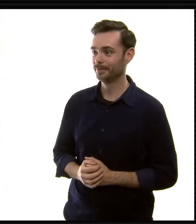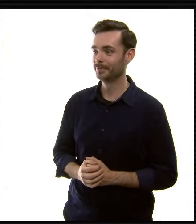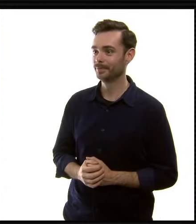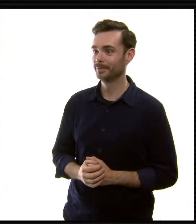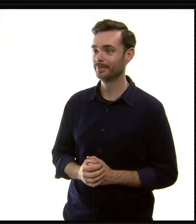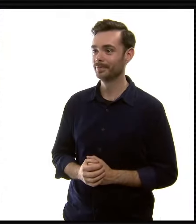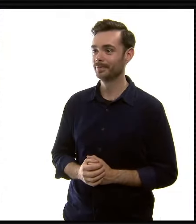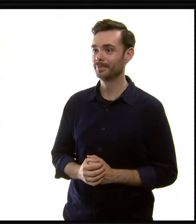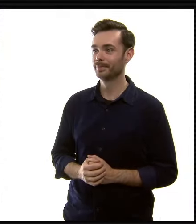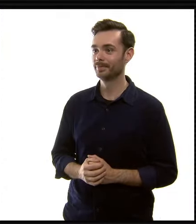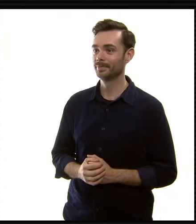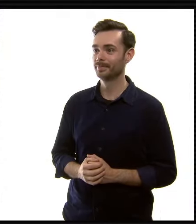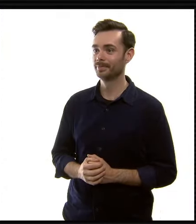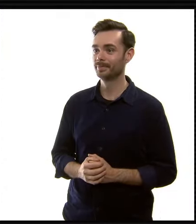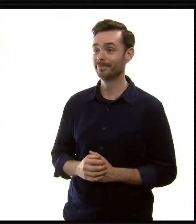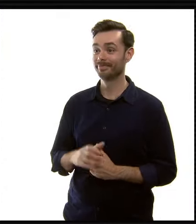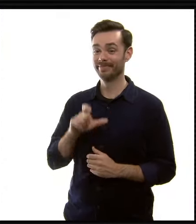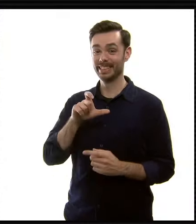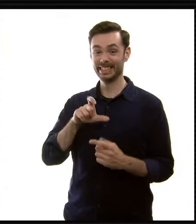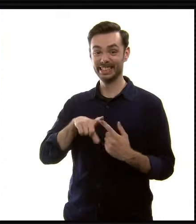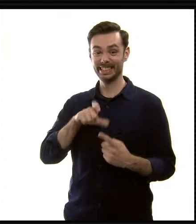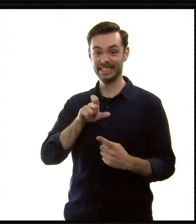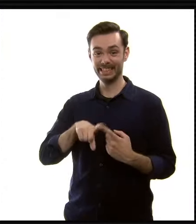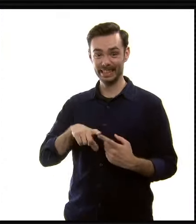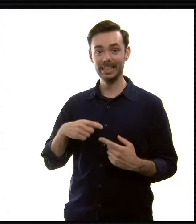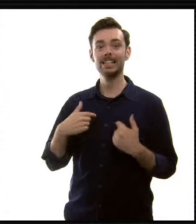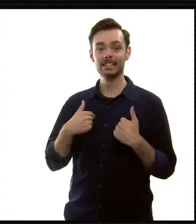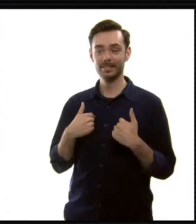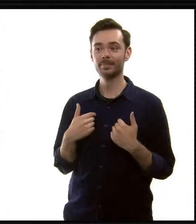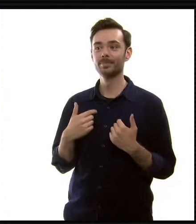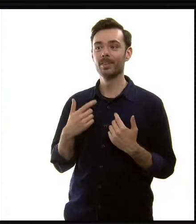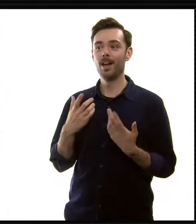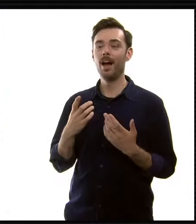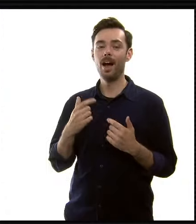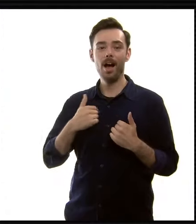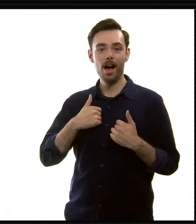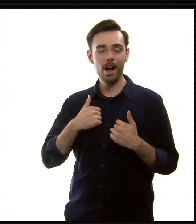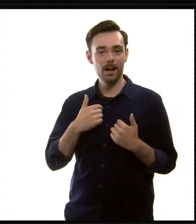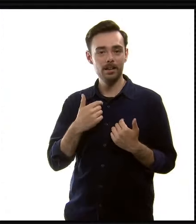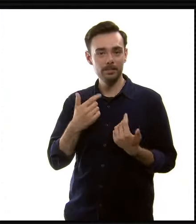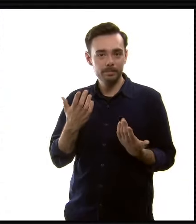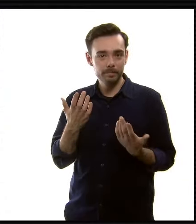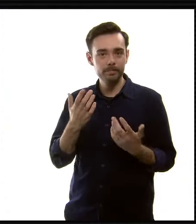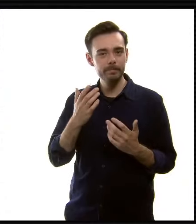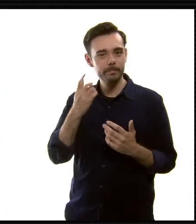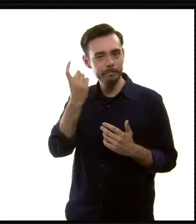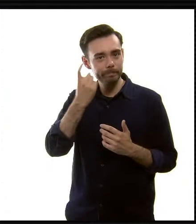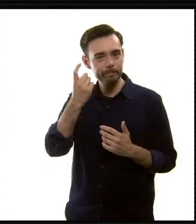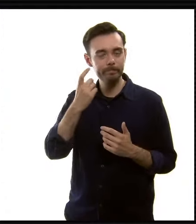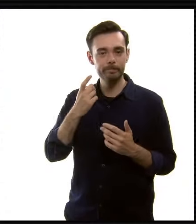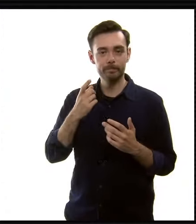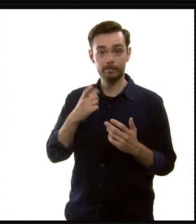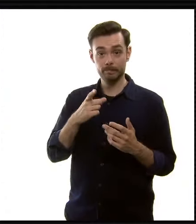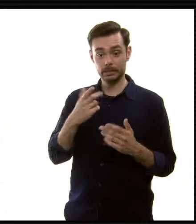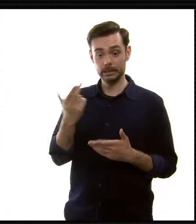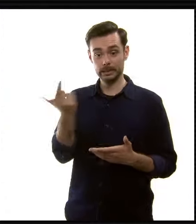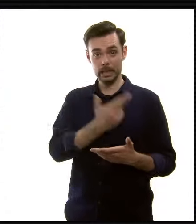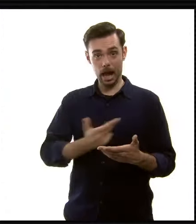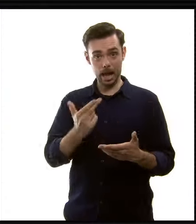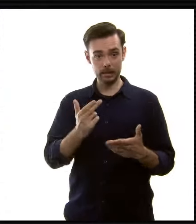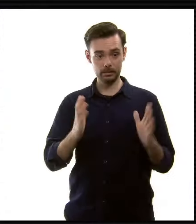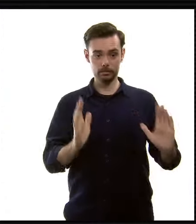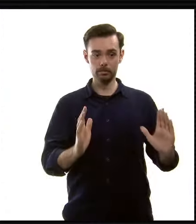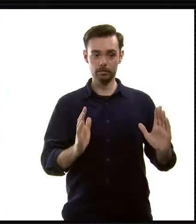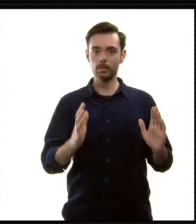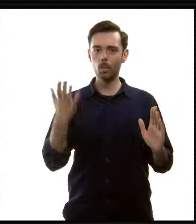Hi, I'm Cece, and thanks so much for taking my question. My question is, how difficult is it to design a set that stands out,